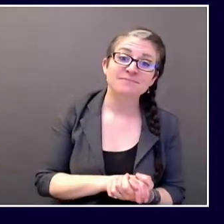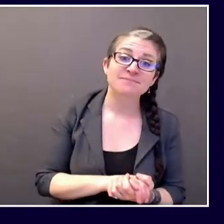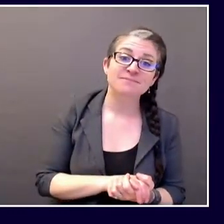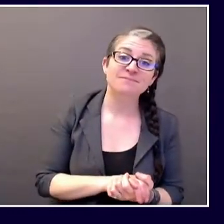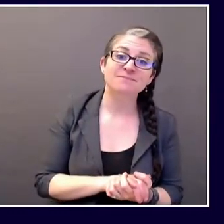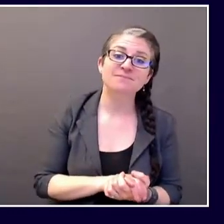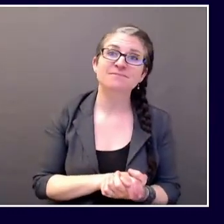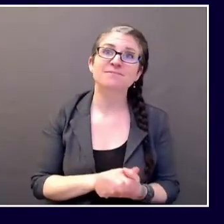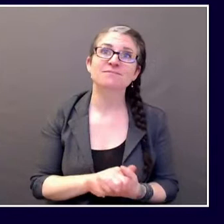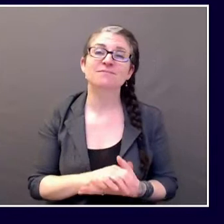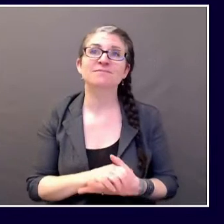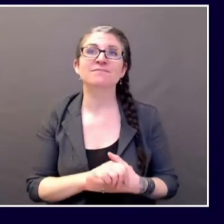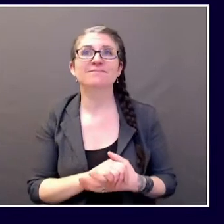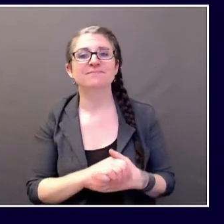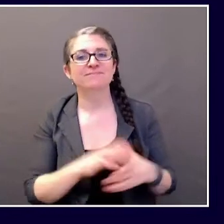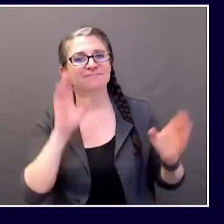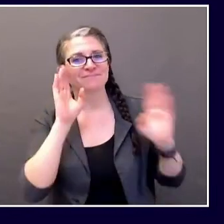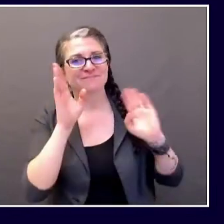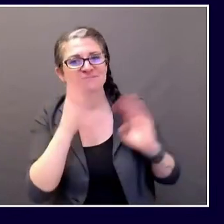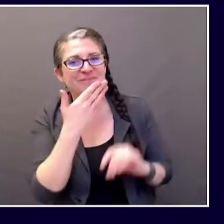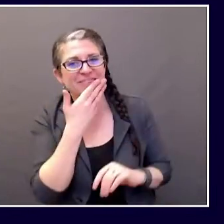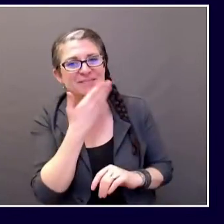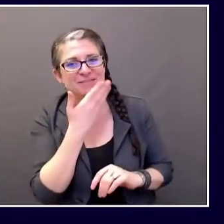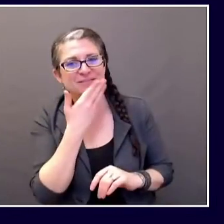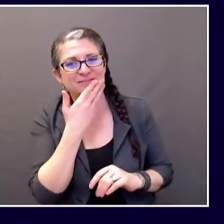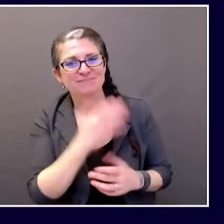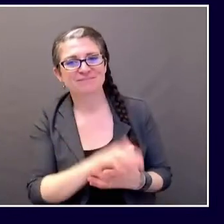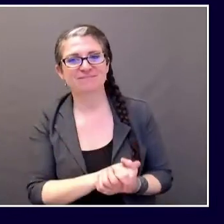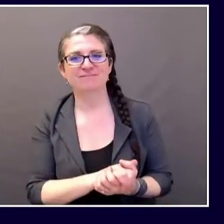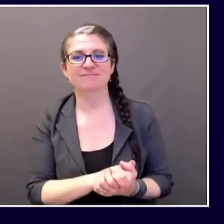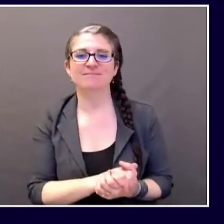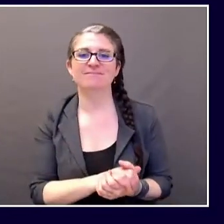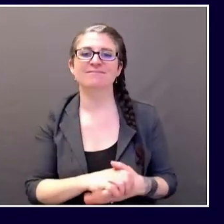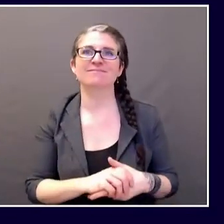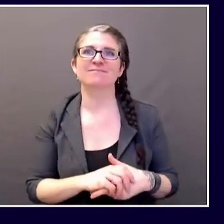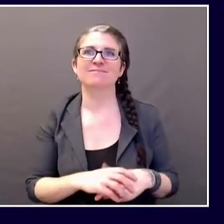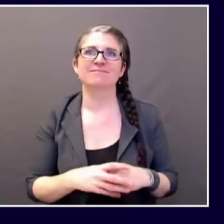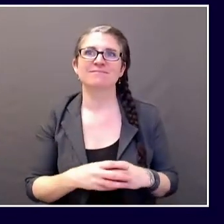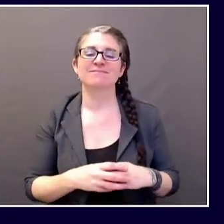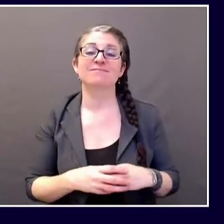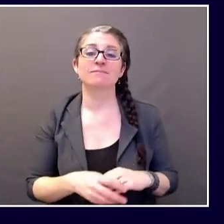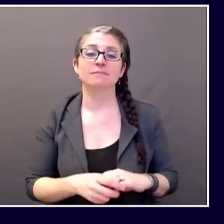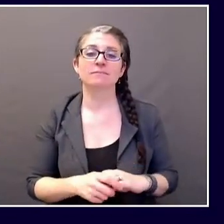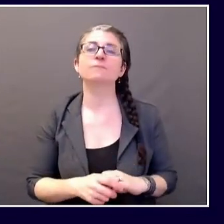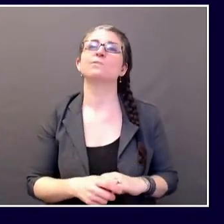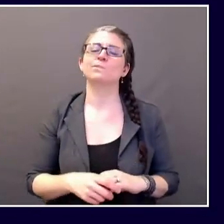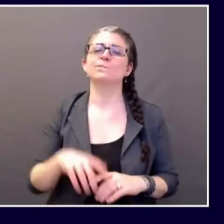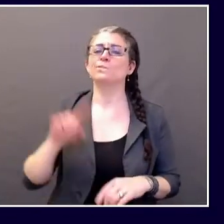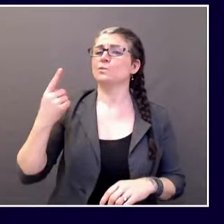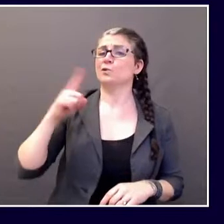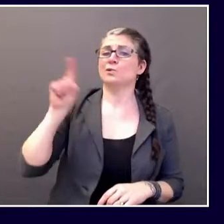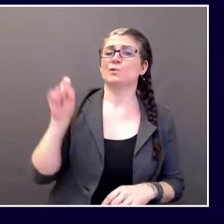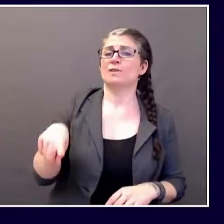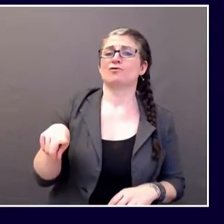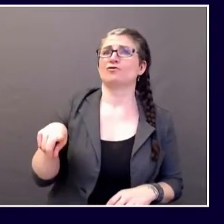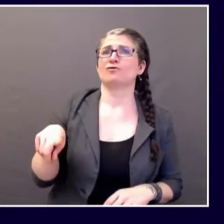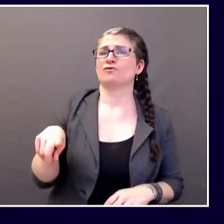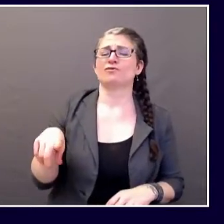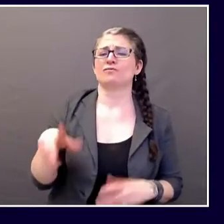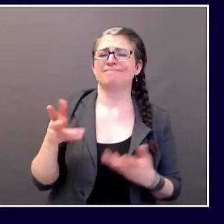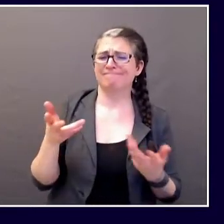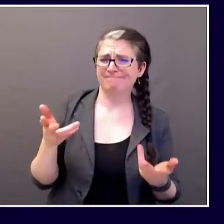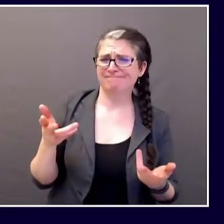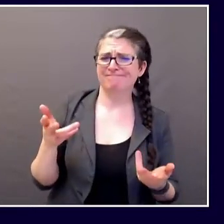Yes, hi. Thanks for taking our questions. The first question, I know you were talking about a lull in the